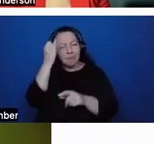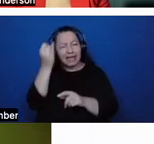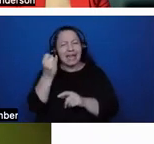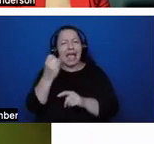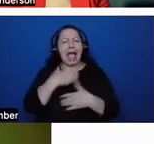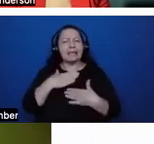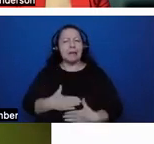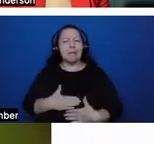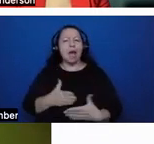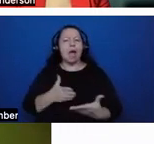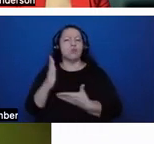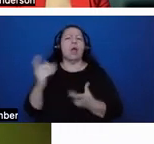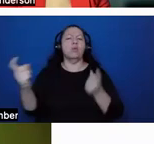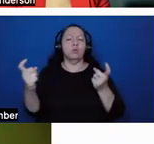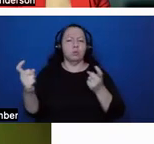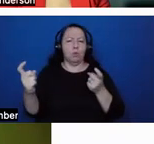autonomy,